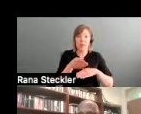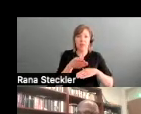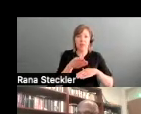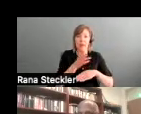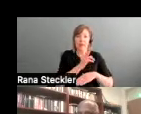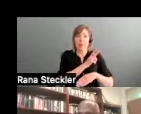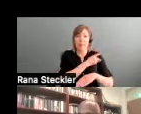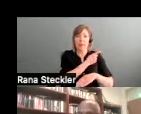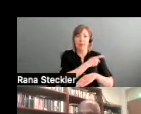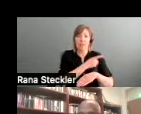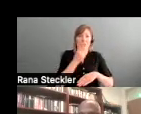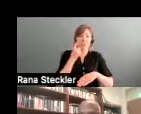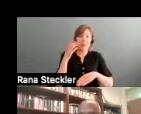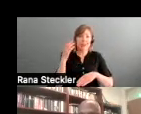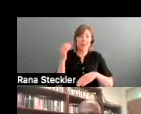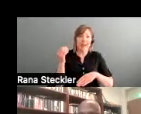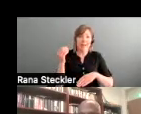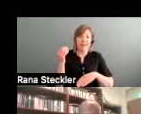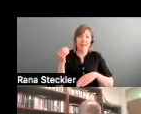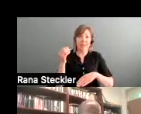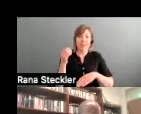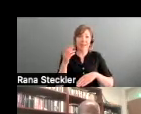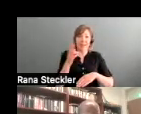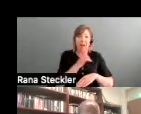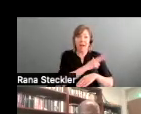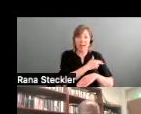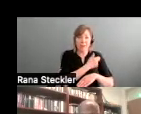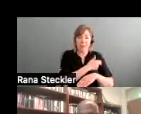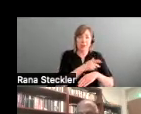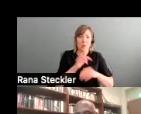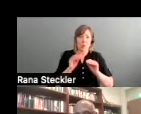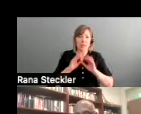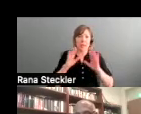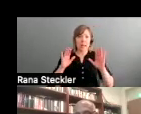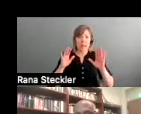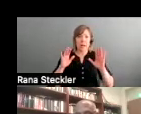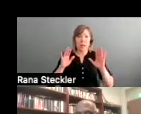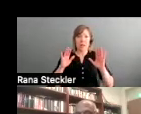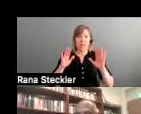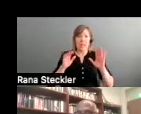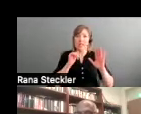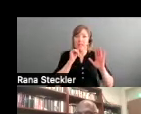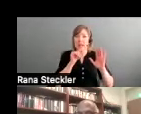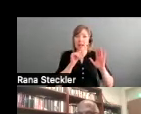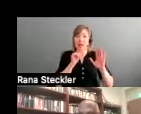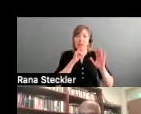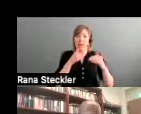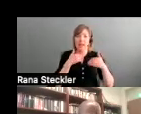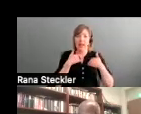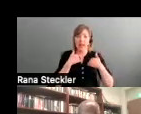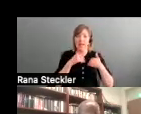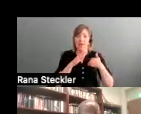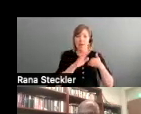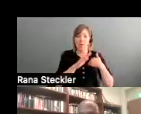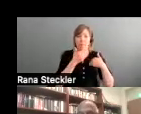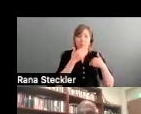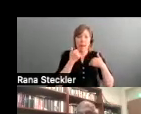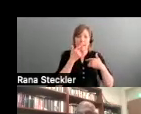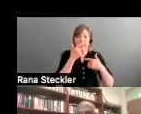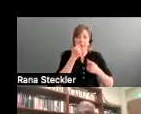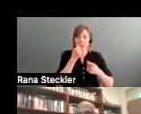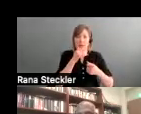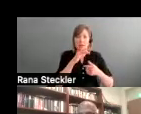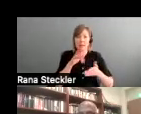the patient had just left the hospital. So she clearly did not really have her best interest at heart,